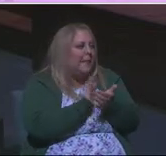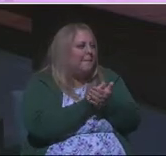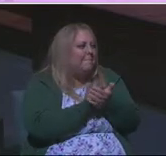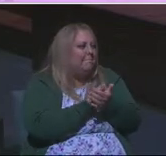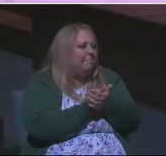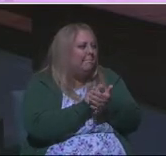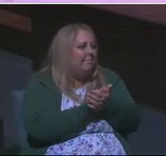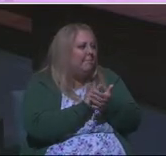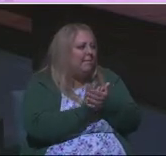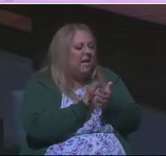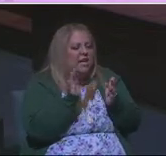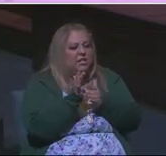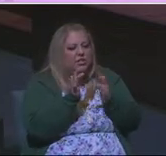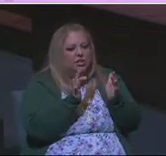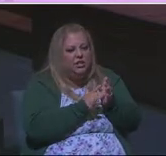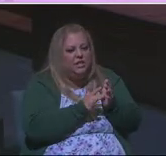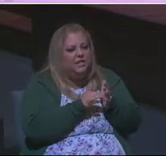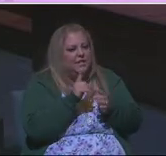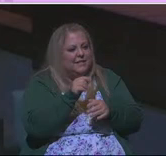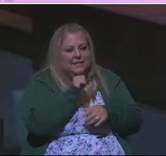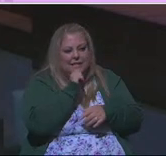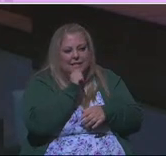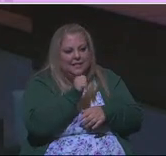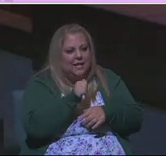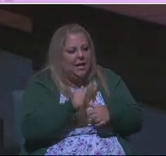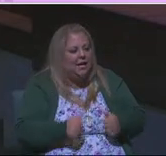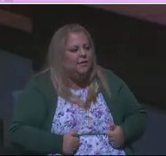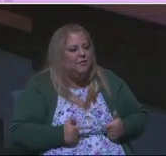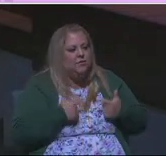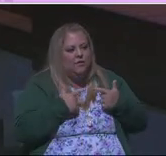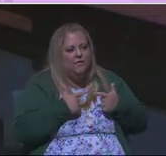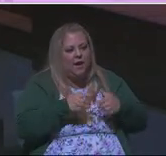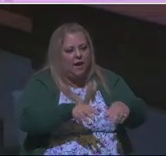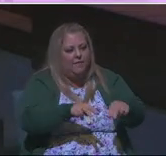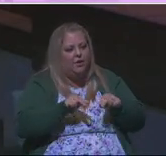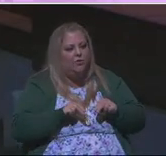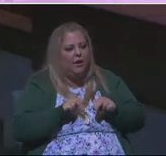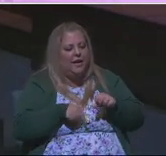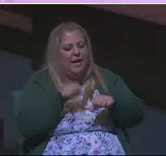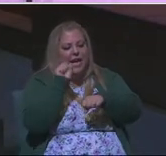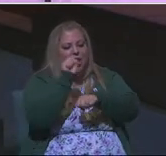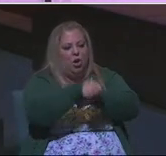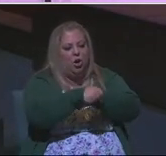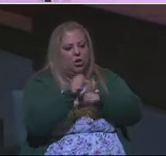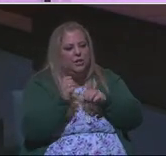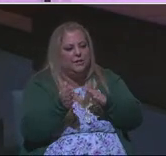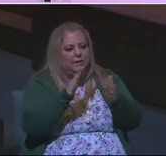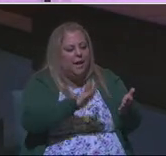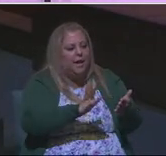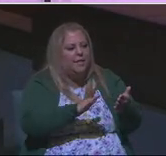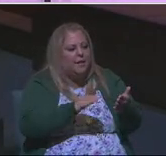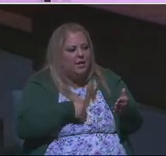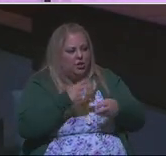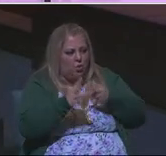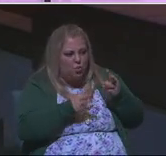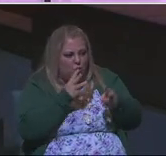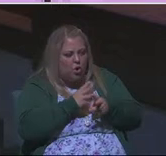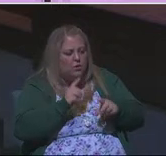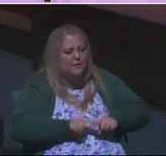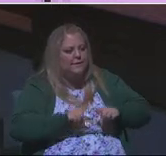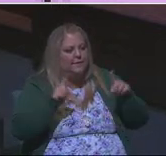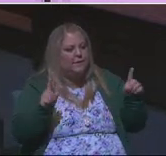Amen. Jesus did not survive the grave. He conquered death. Amen. There's a world of